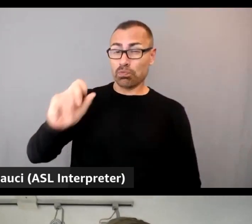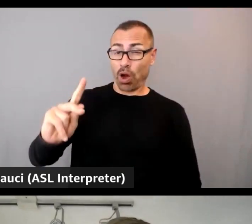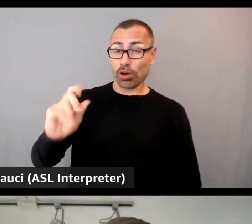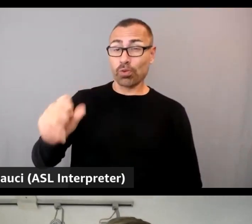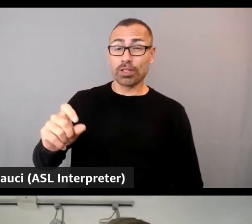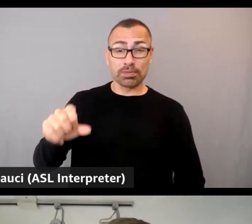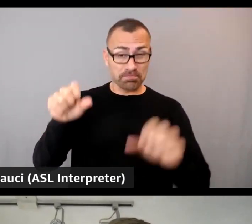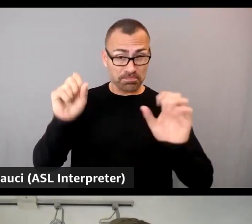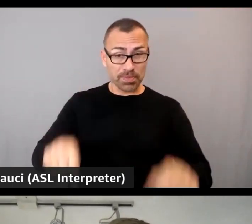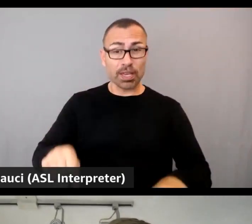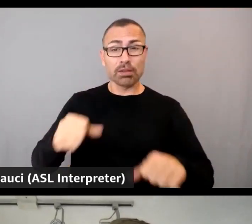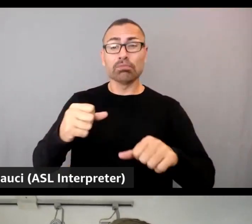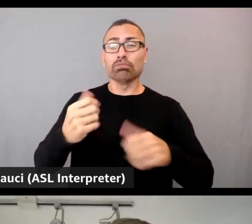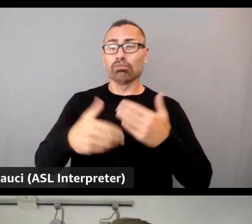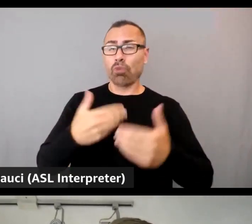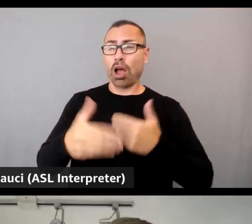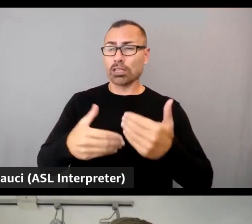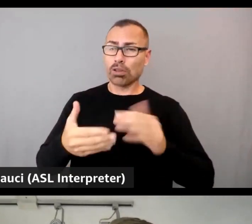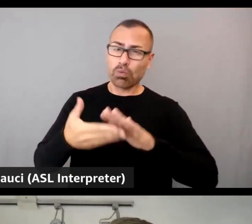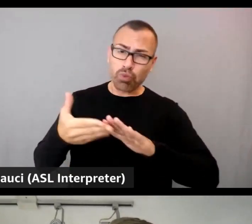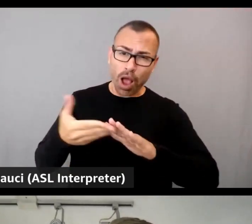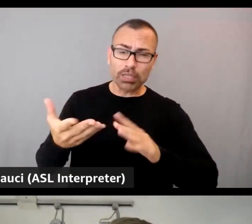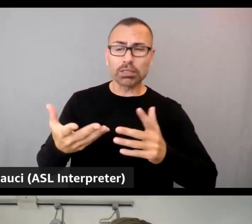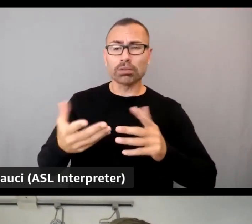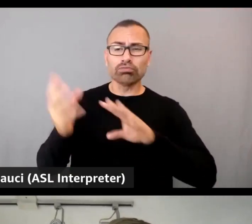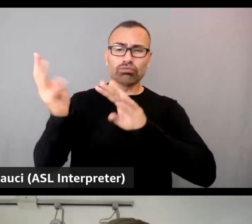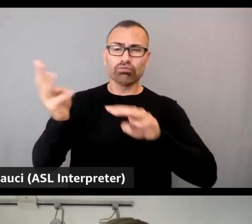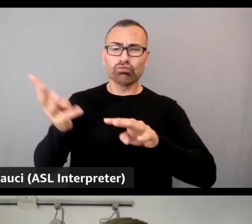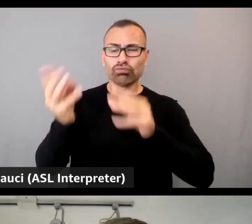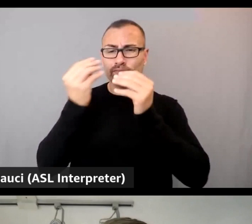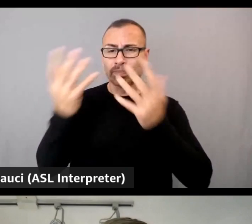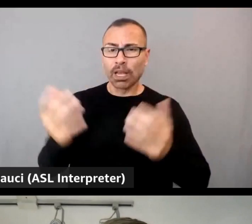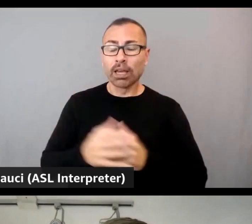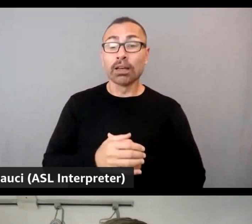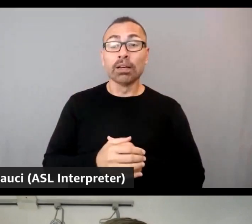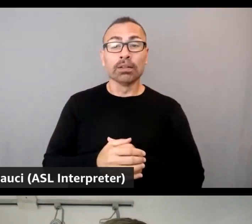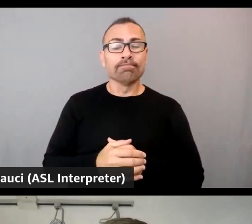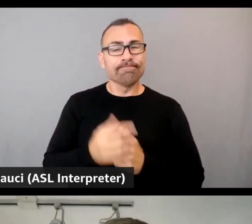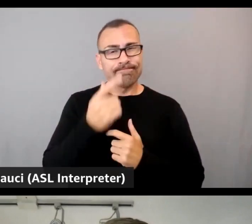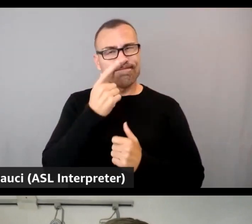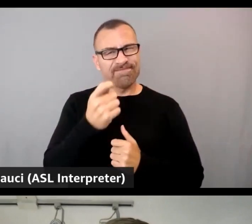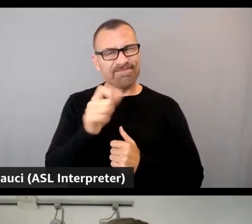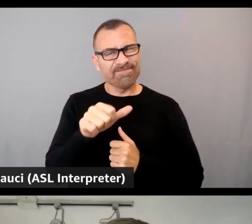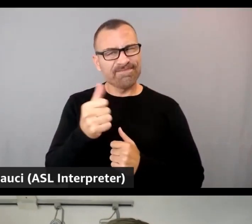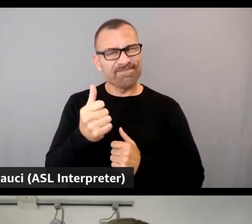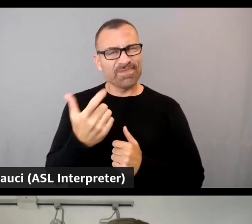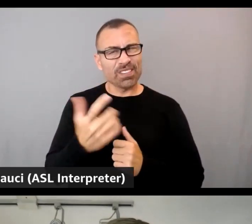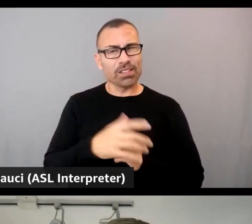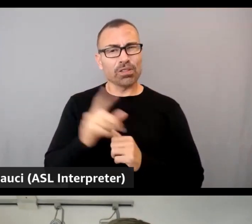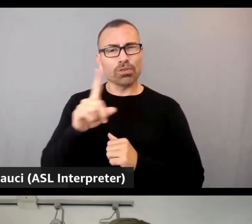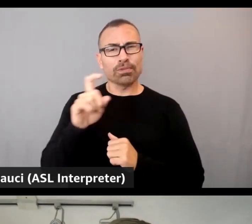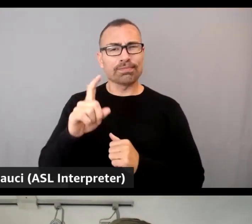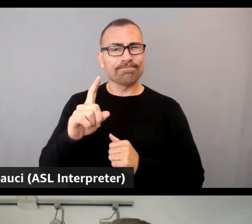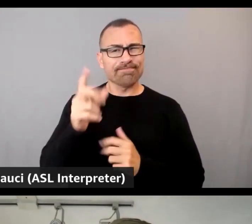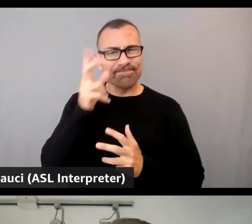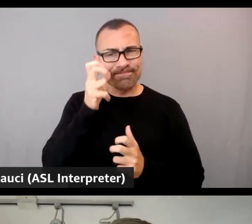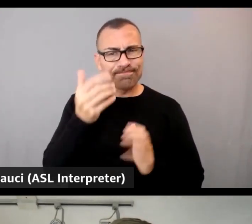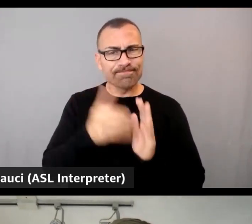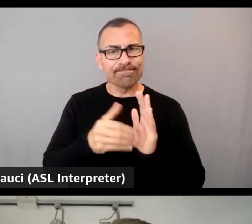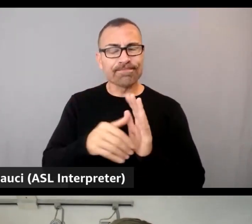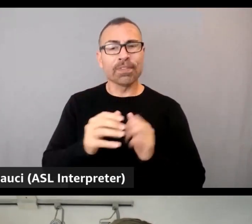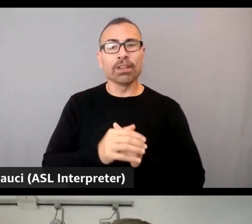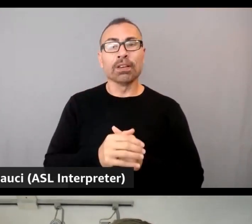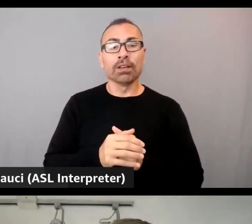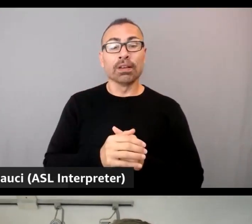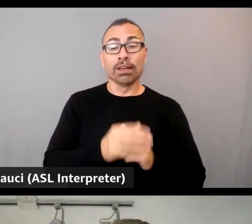data. And interestingly, I think another question we usually get, right, is that it's the type of the data